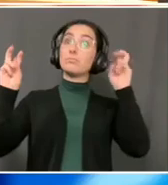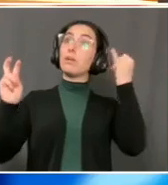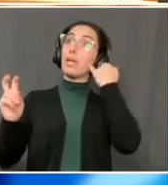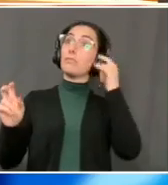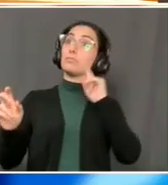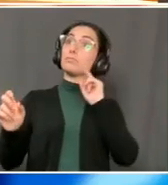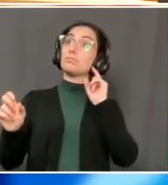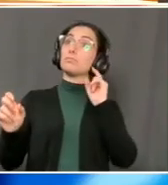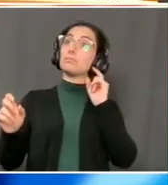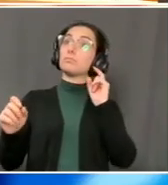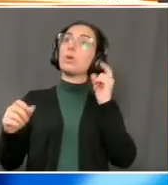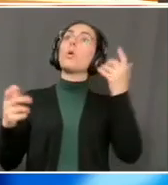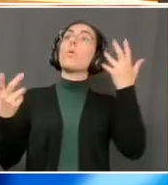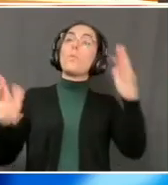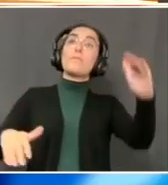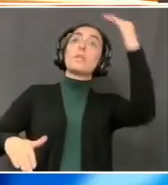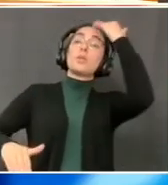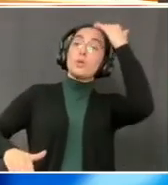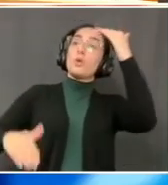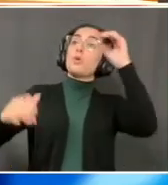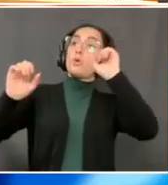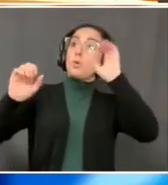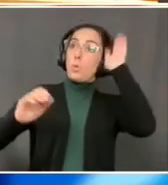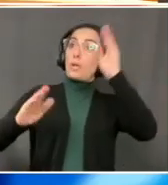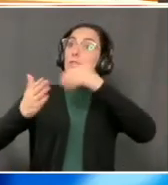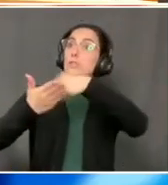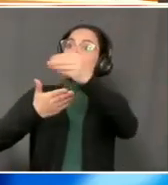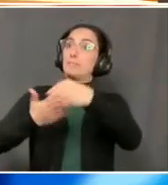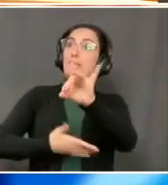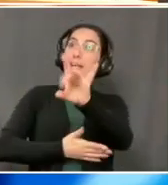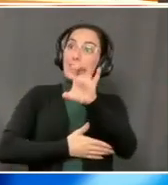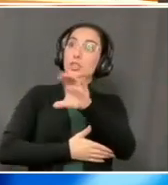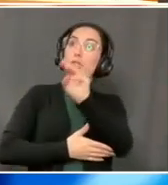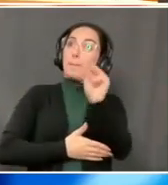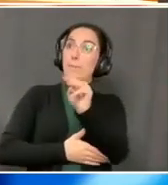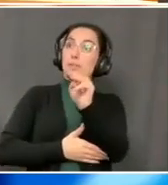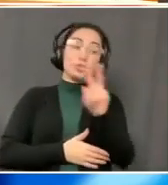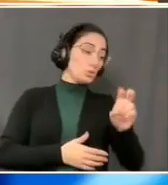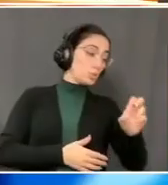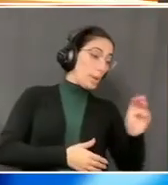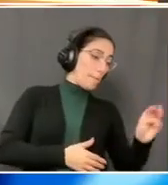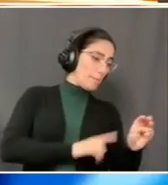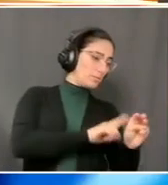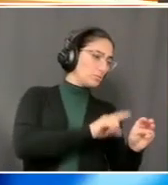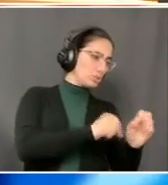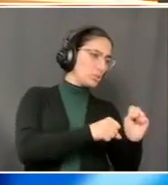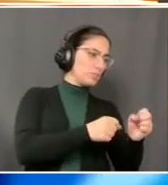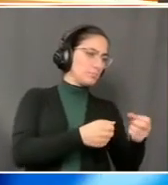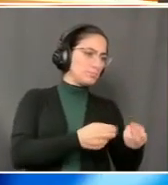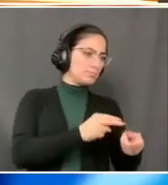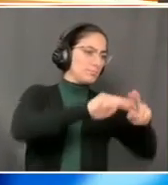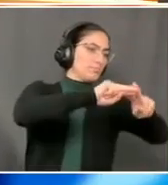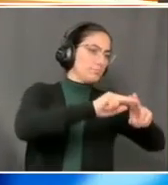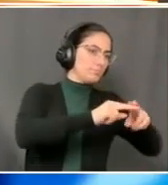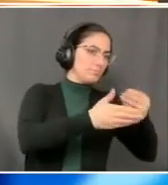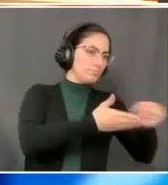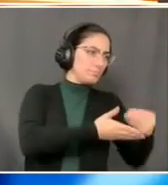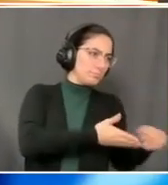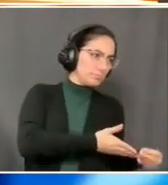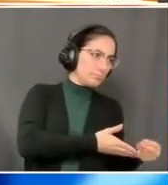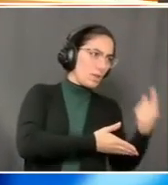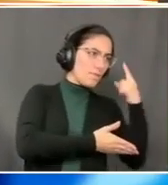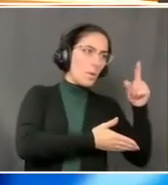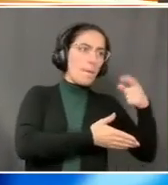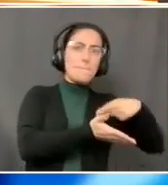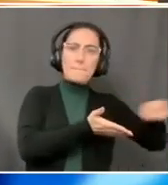only going to spend $800 million and not $1 billion, that $200 million we could put on the table for raises, or that $200 million we could put on the table for PS, like